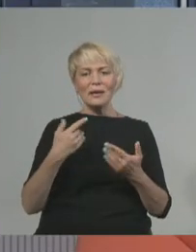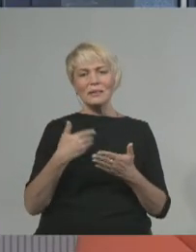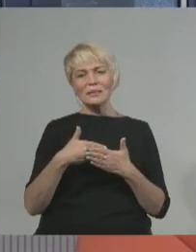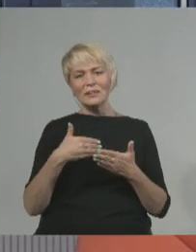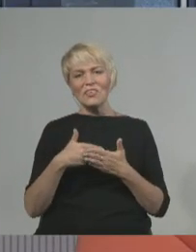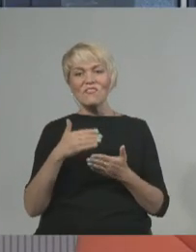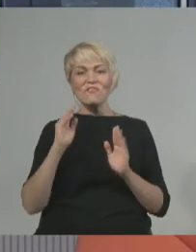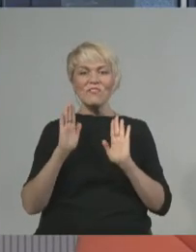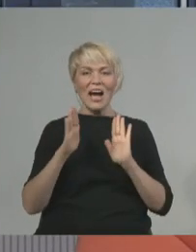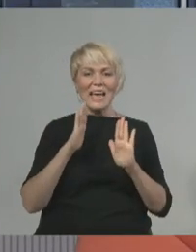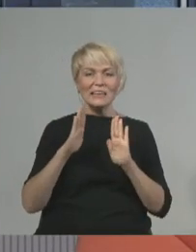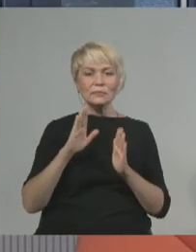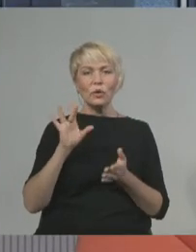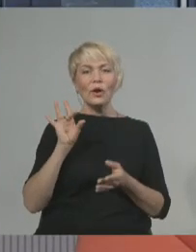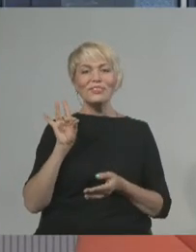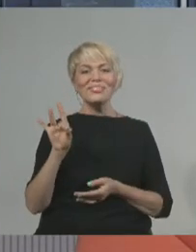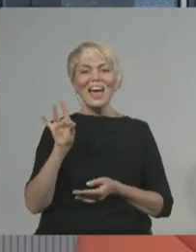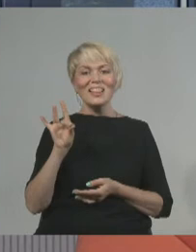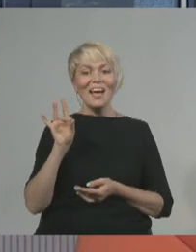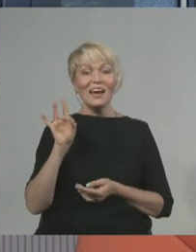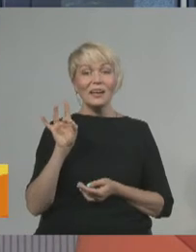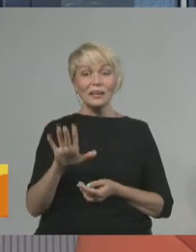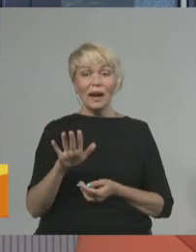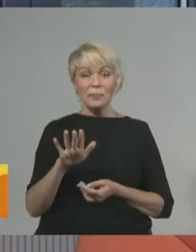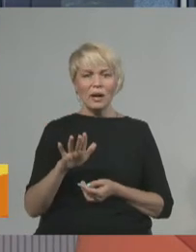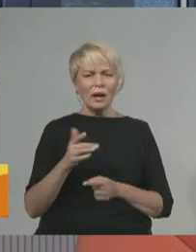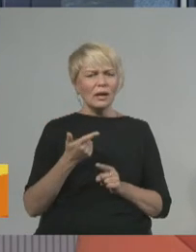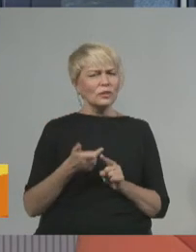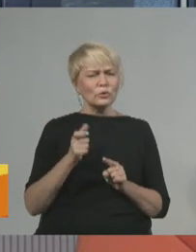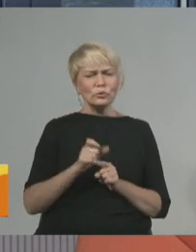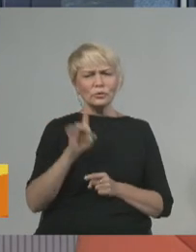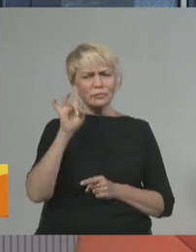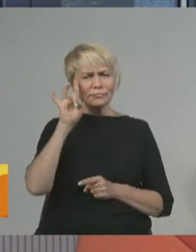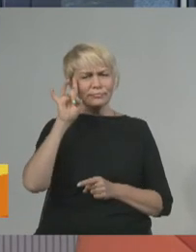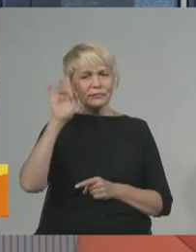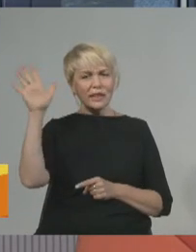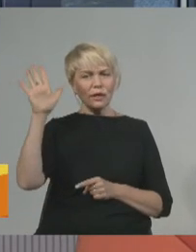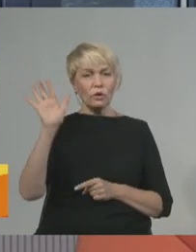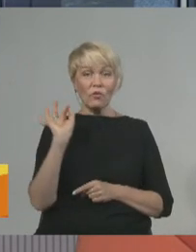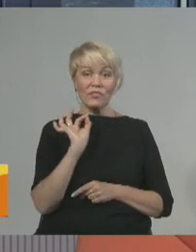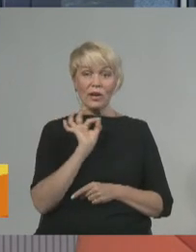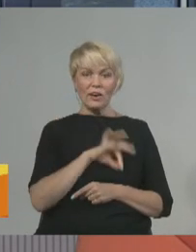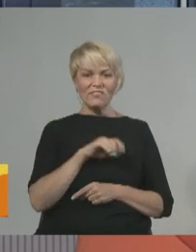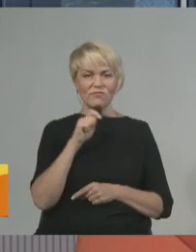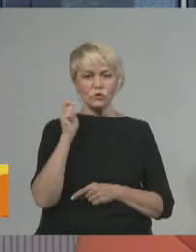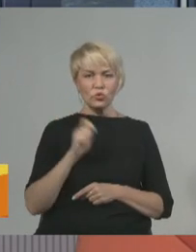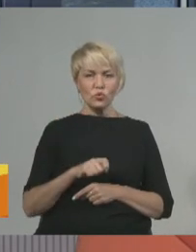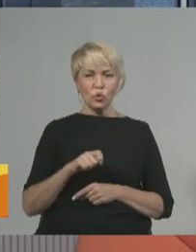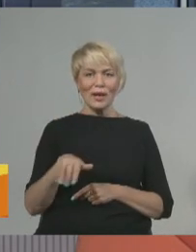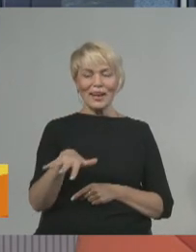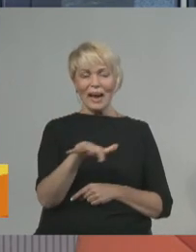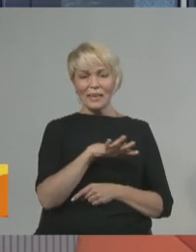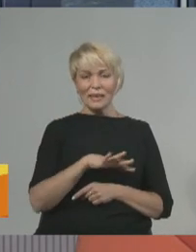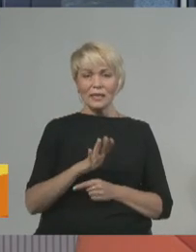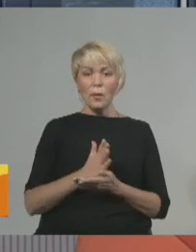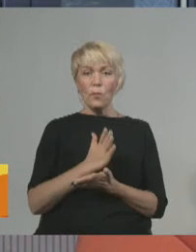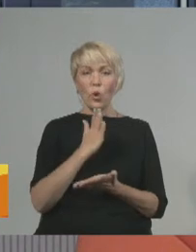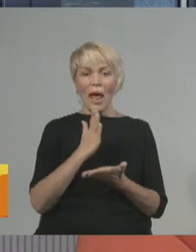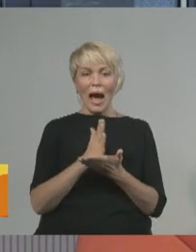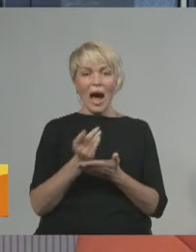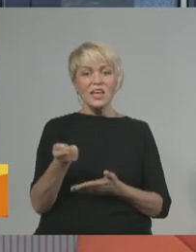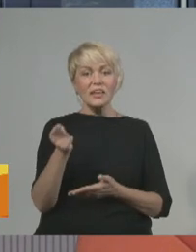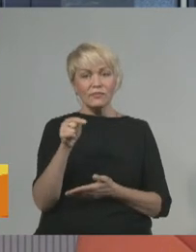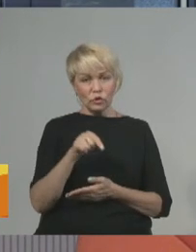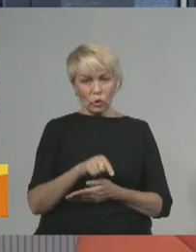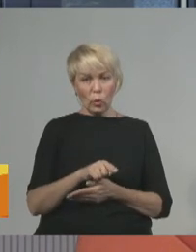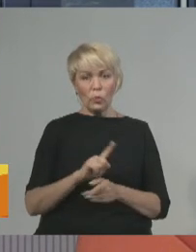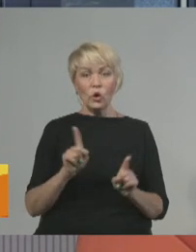which i know is you know quite commonly used here is uh that i'm not particularly confident